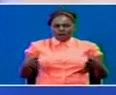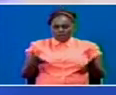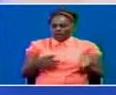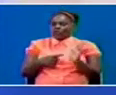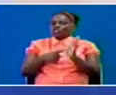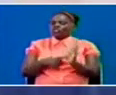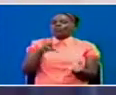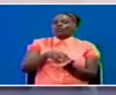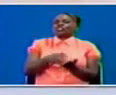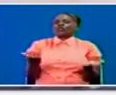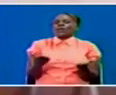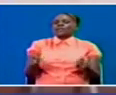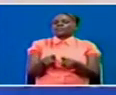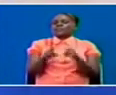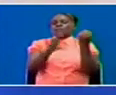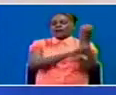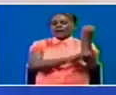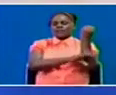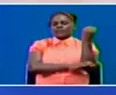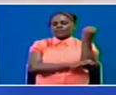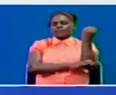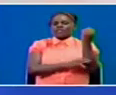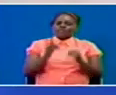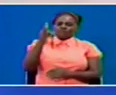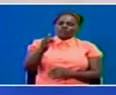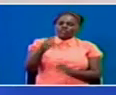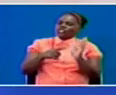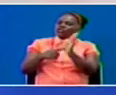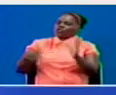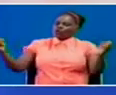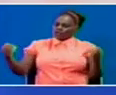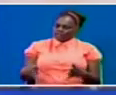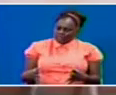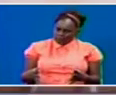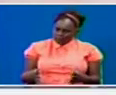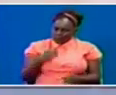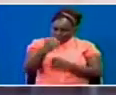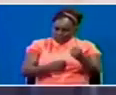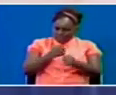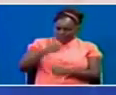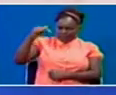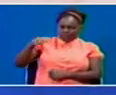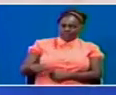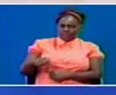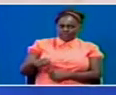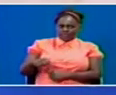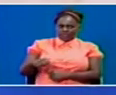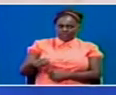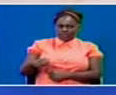you where we are as a country and where we should go. This year, you can see a